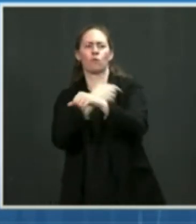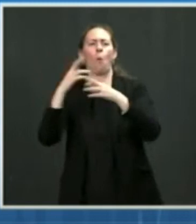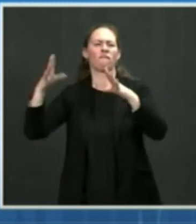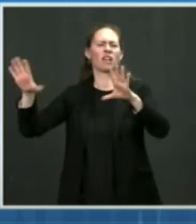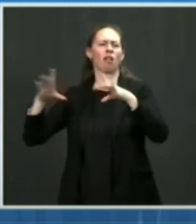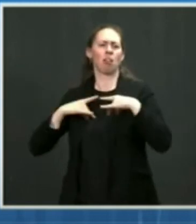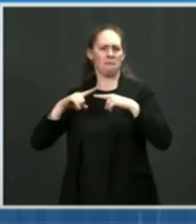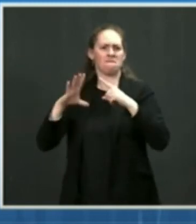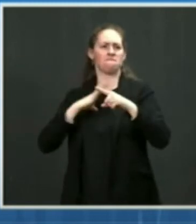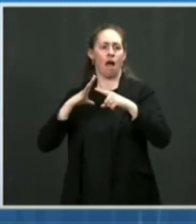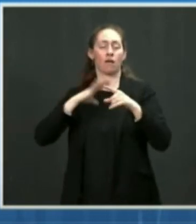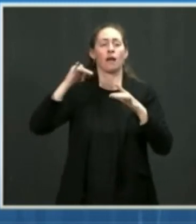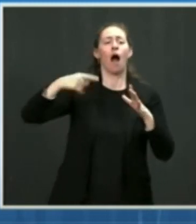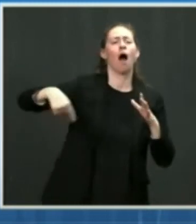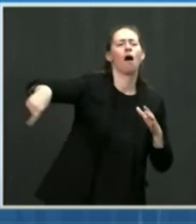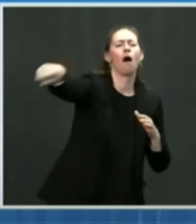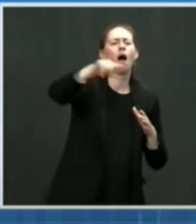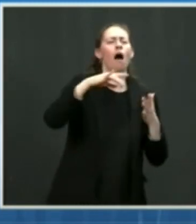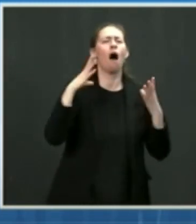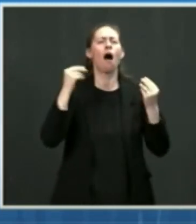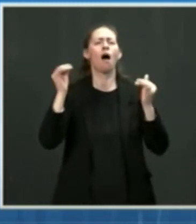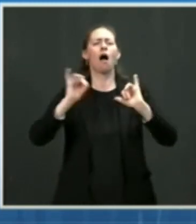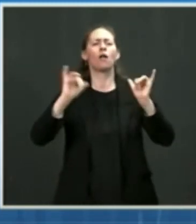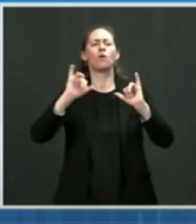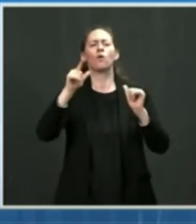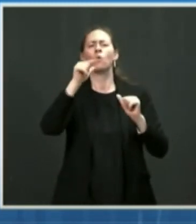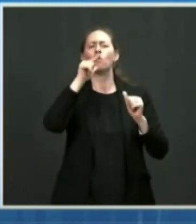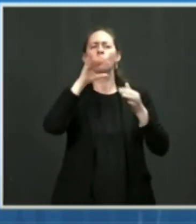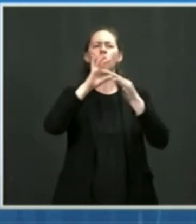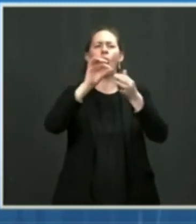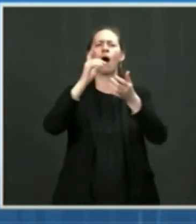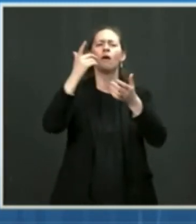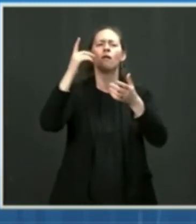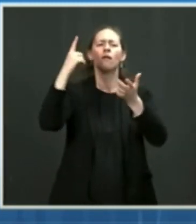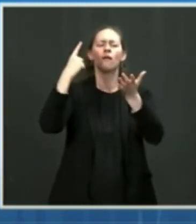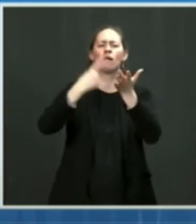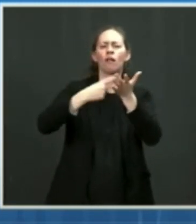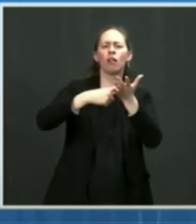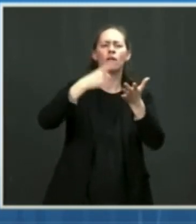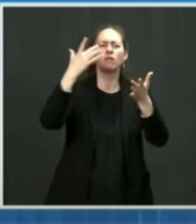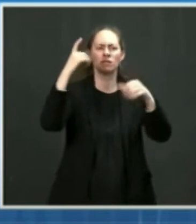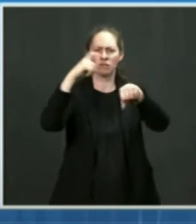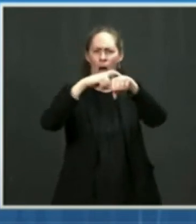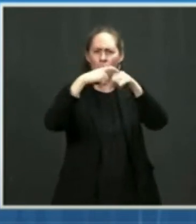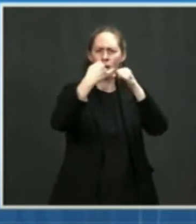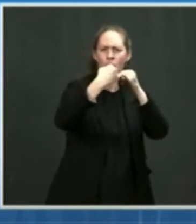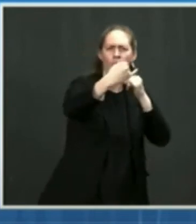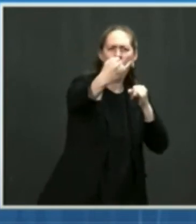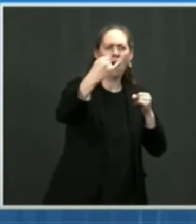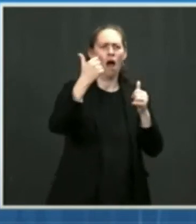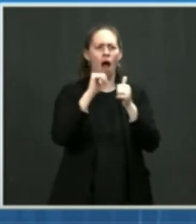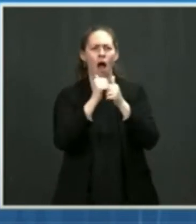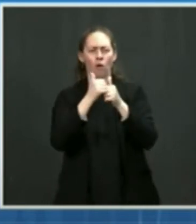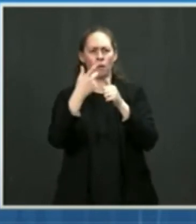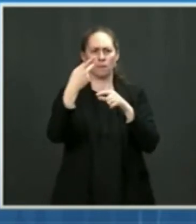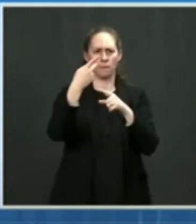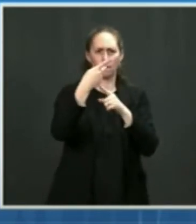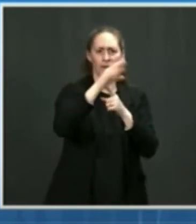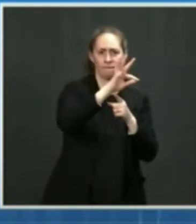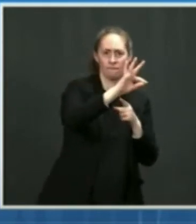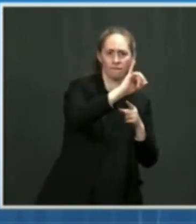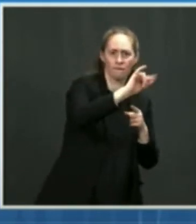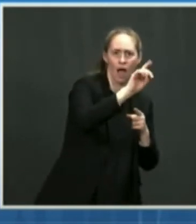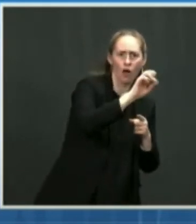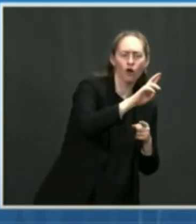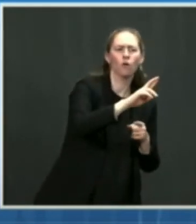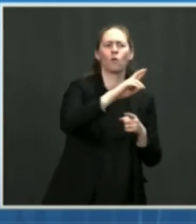also whatever thought you have on the timing of approval from the FDA. So Pfizer has already mentioned that on the basis of their